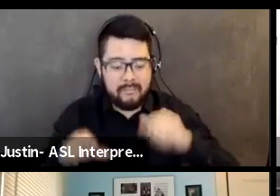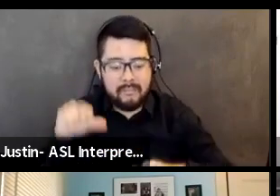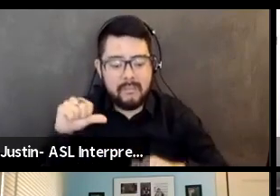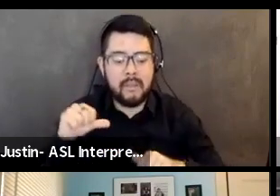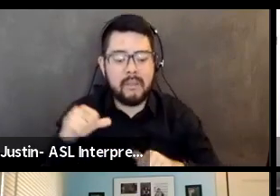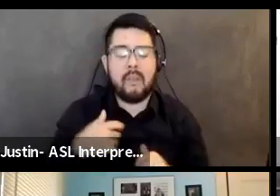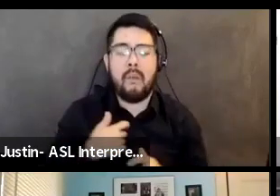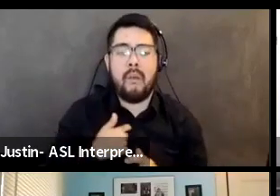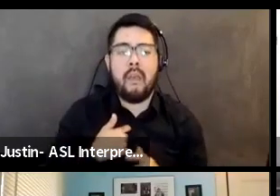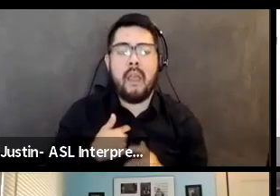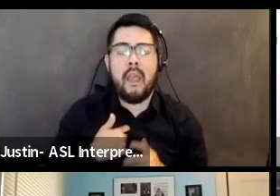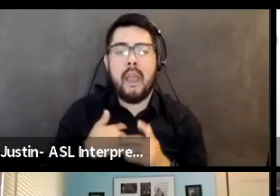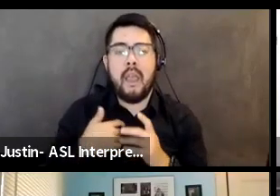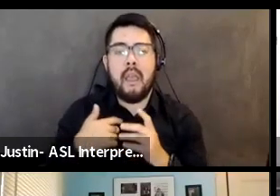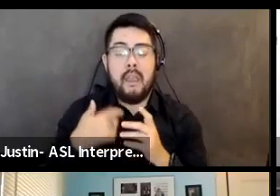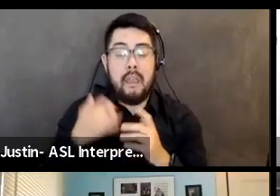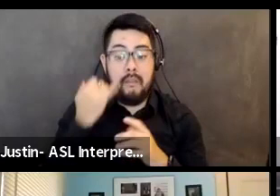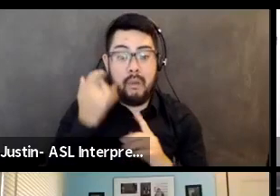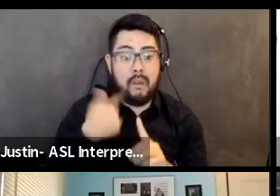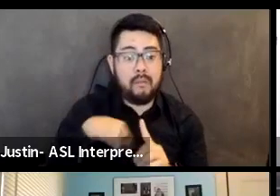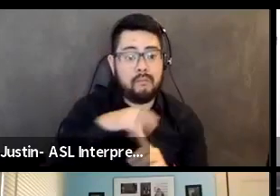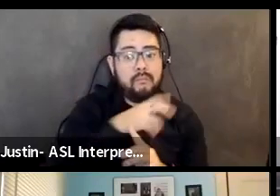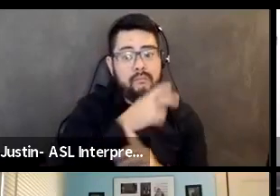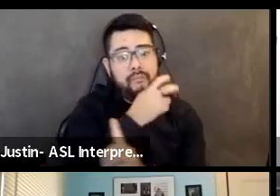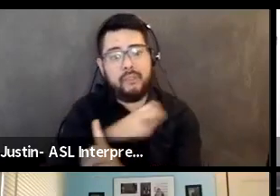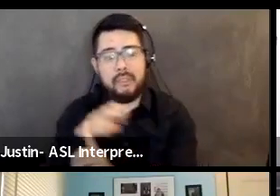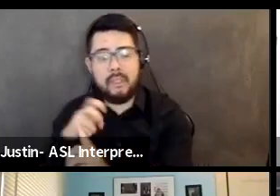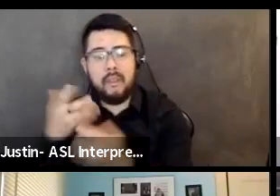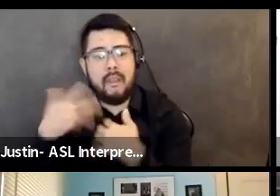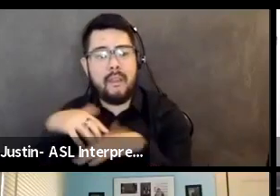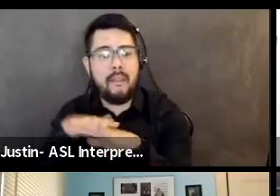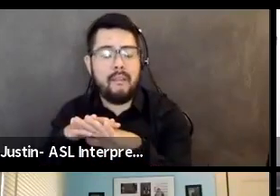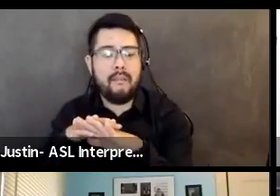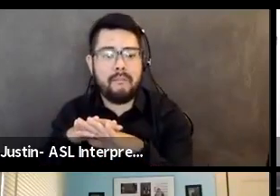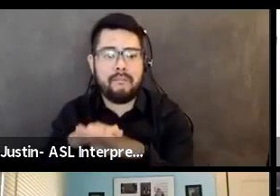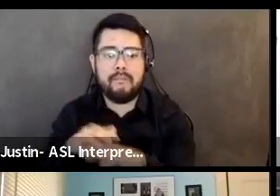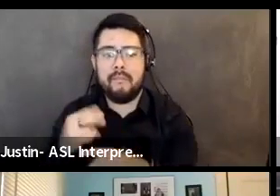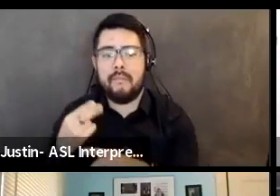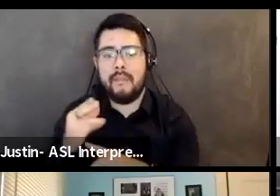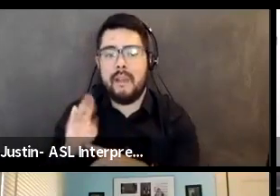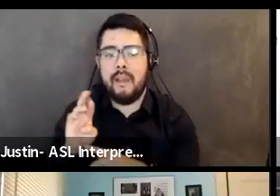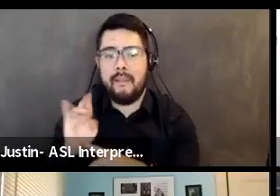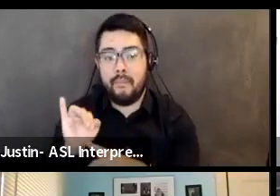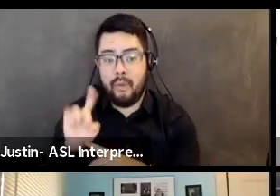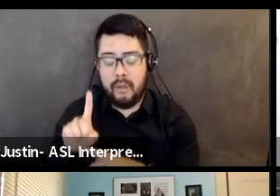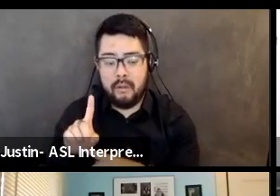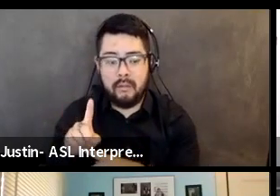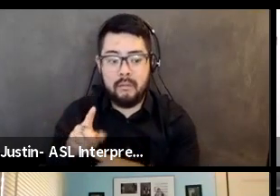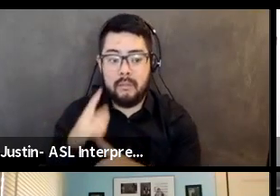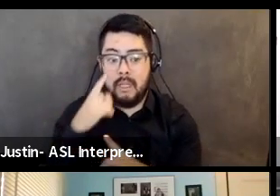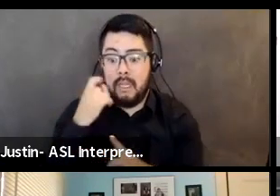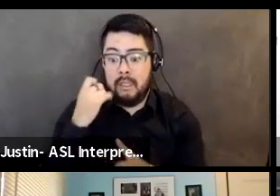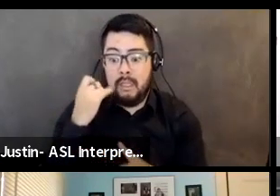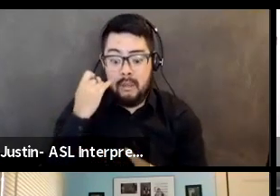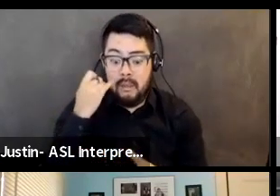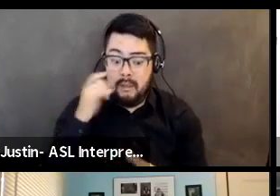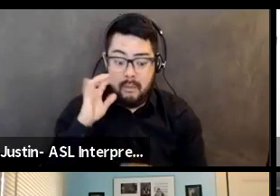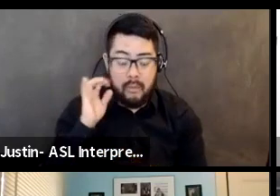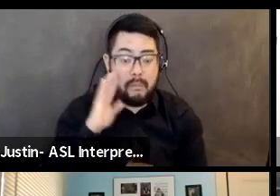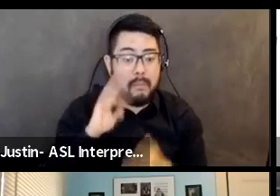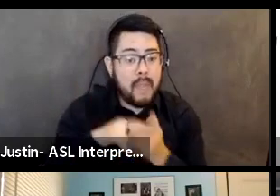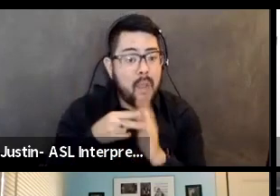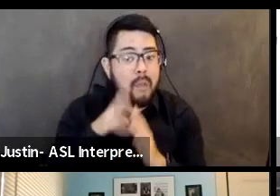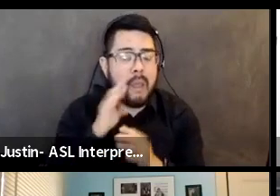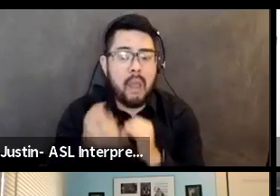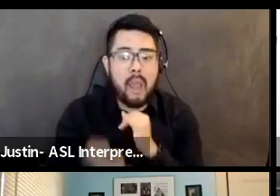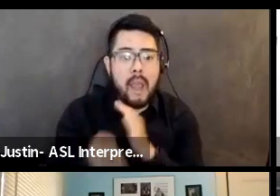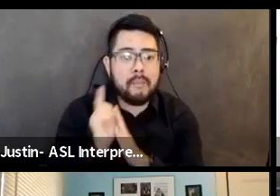we're going to hybrid or if the option is there when i find out friday that it's happening on monday or would i find out a month in